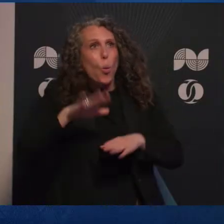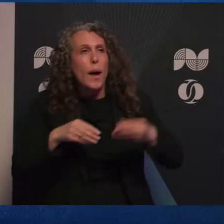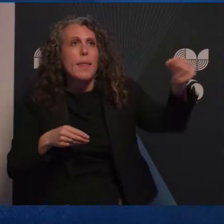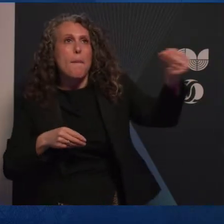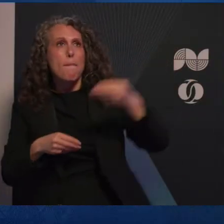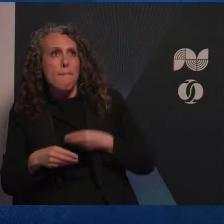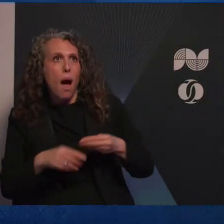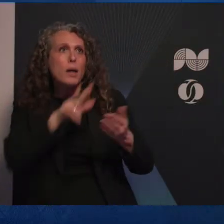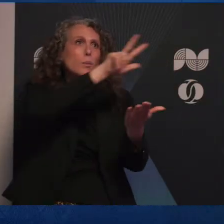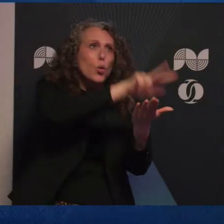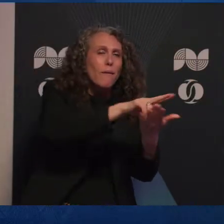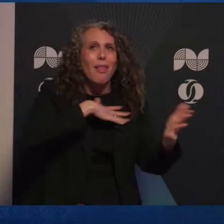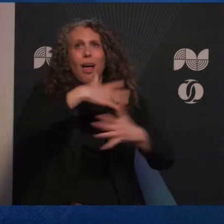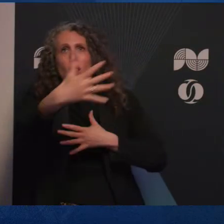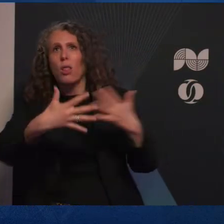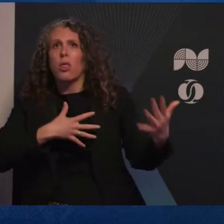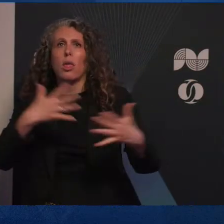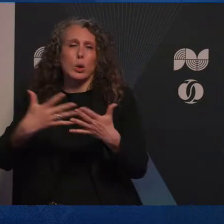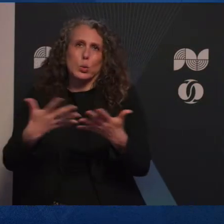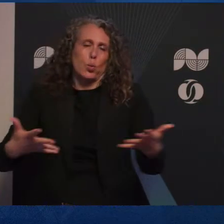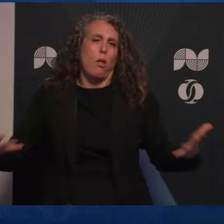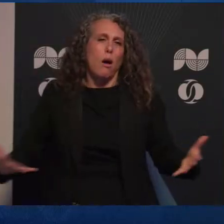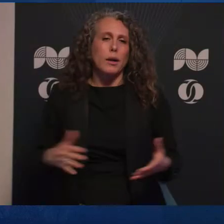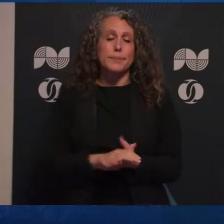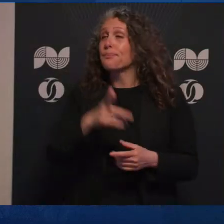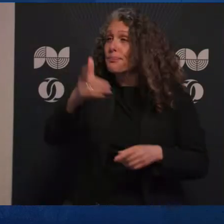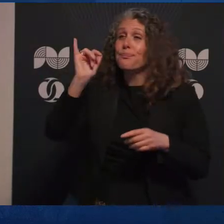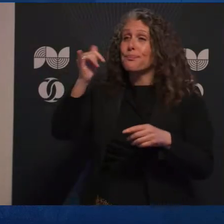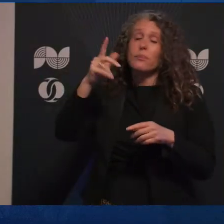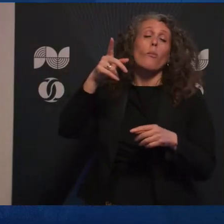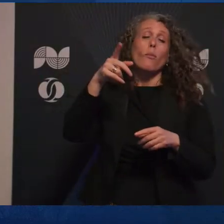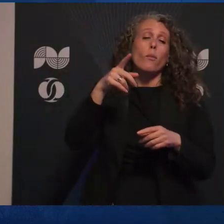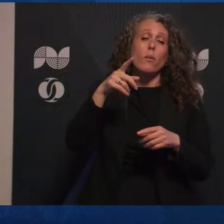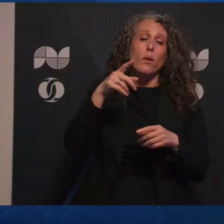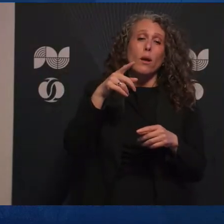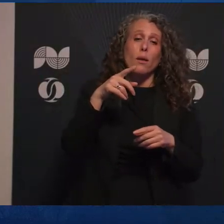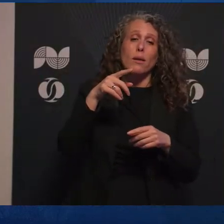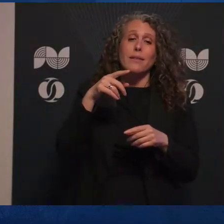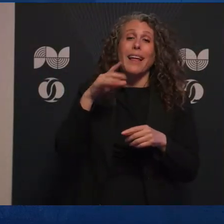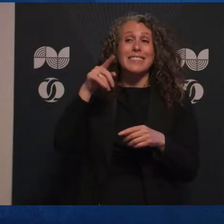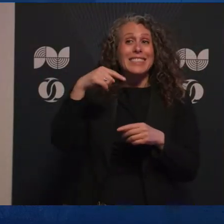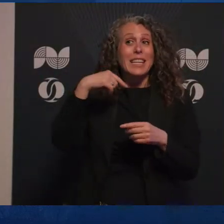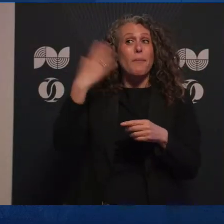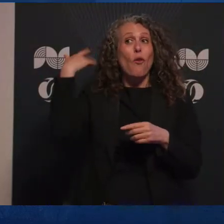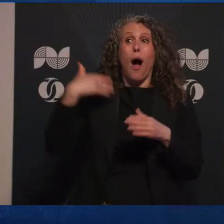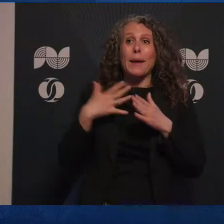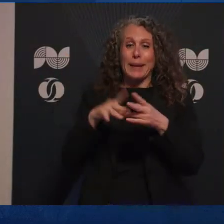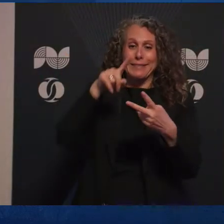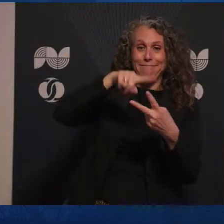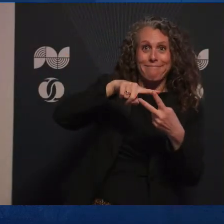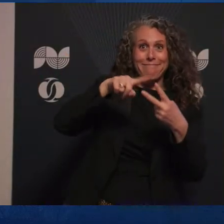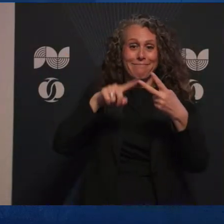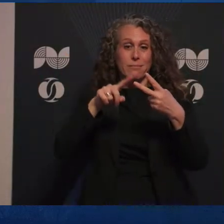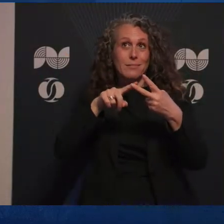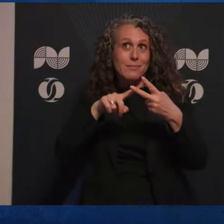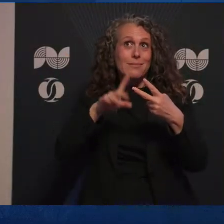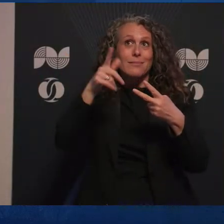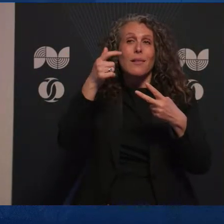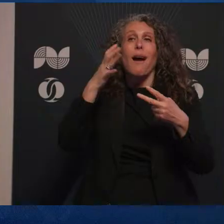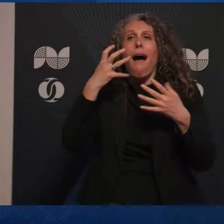transition report, didn't it? Exactly, and that's why we stress the administrative capacity, right?